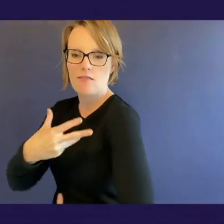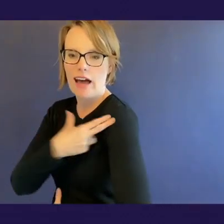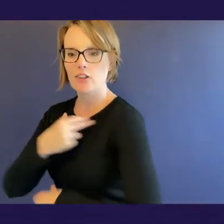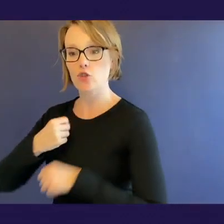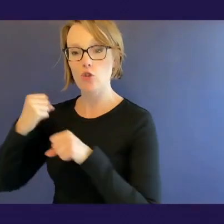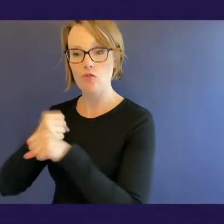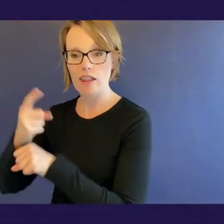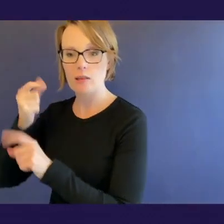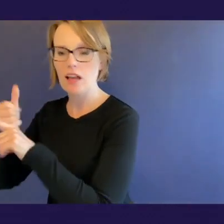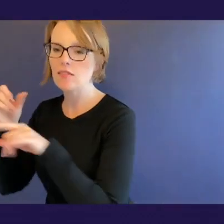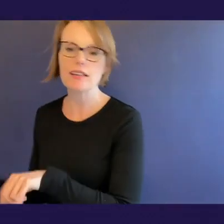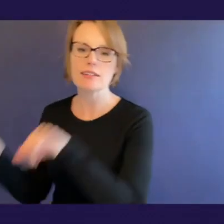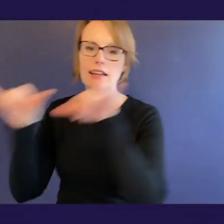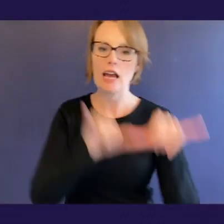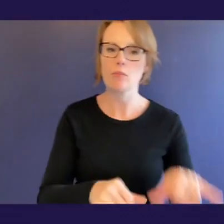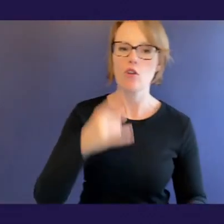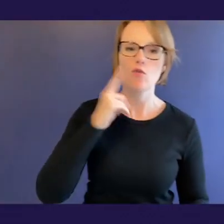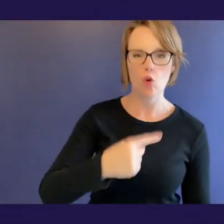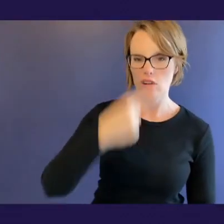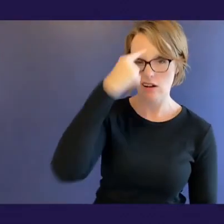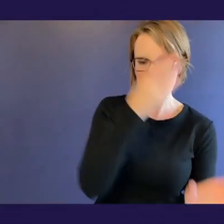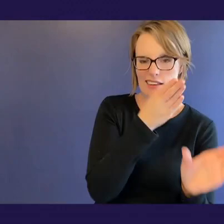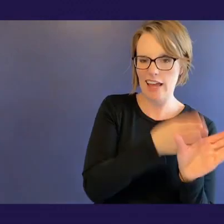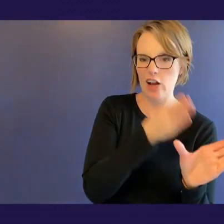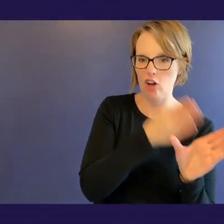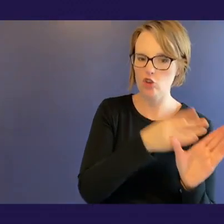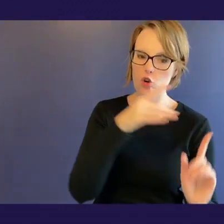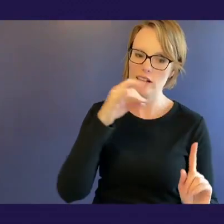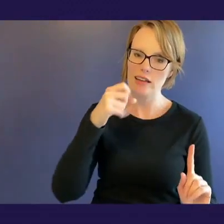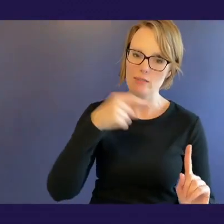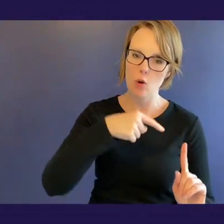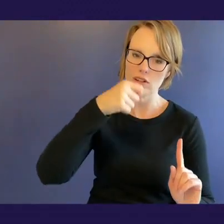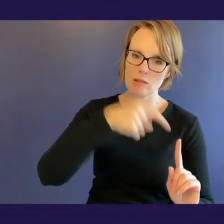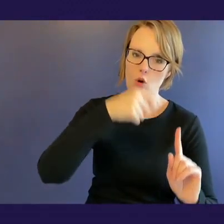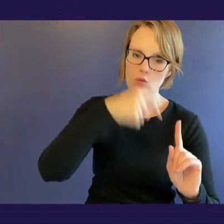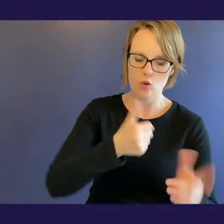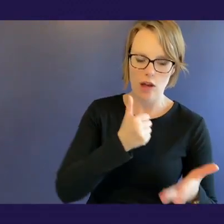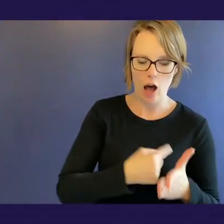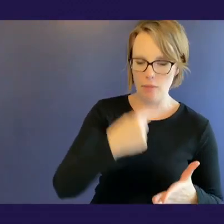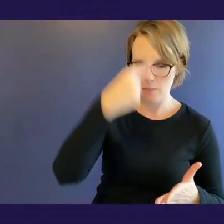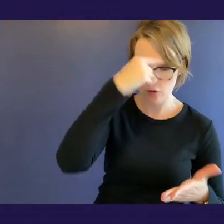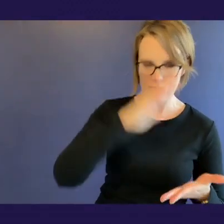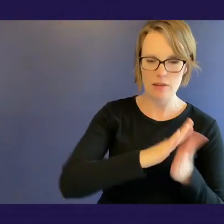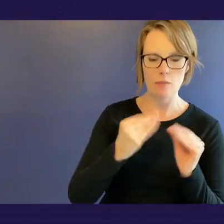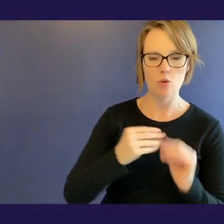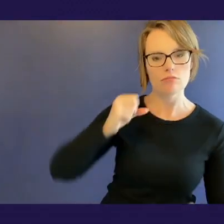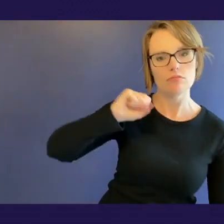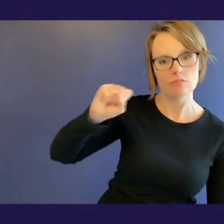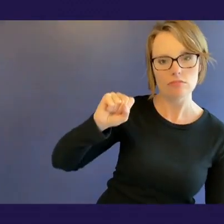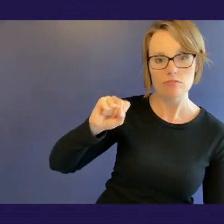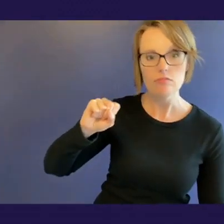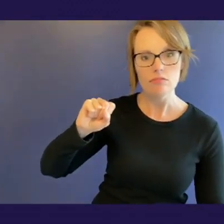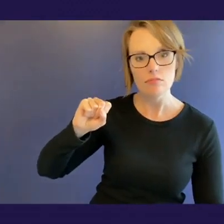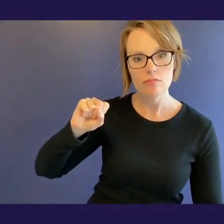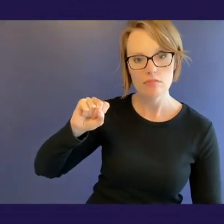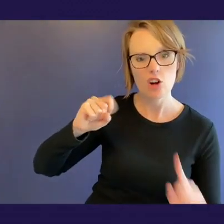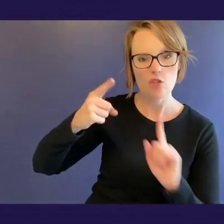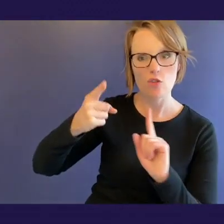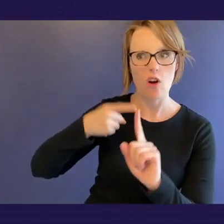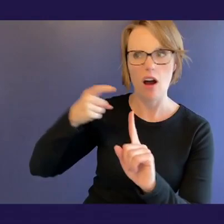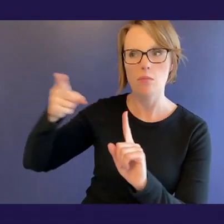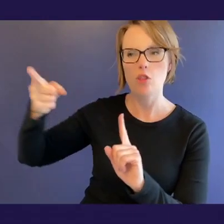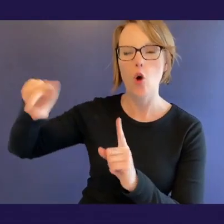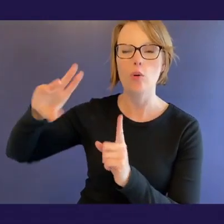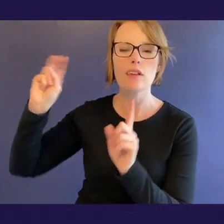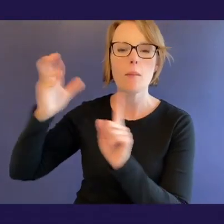to basically build psychological resistance against kind of a future persuasion attack. And